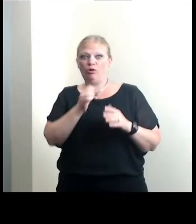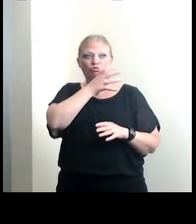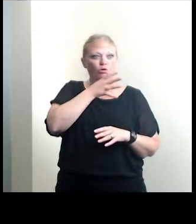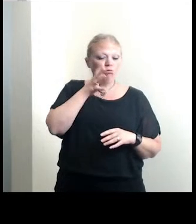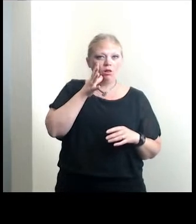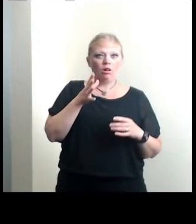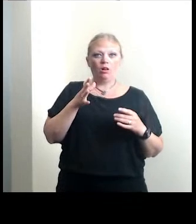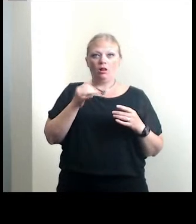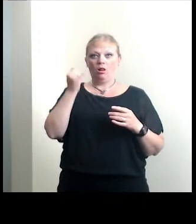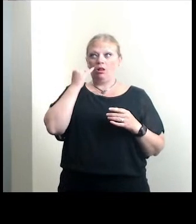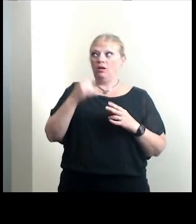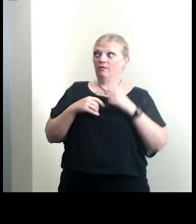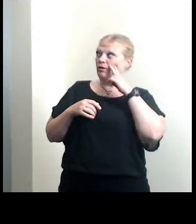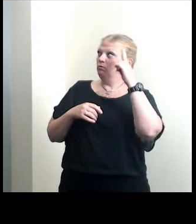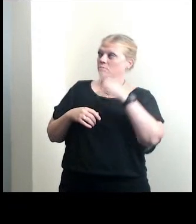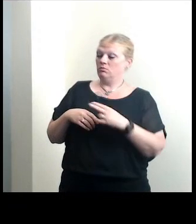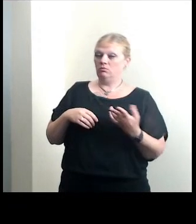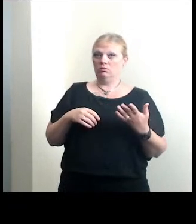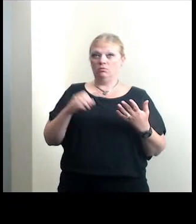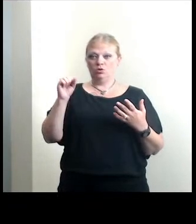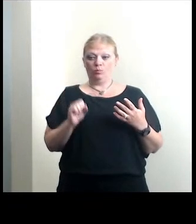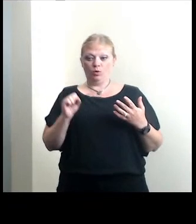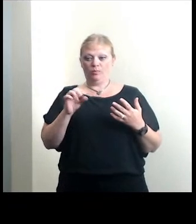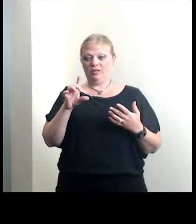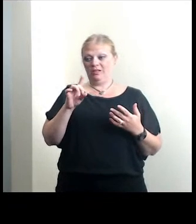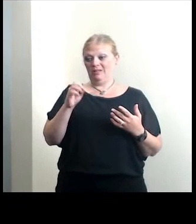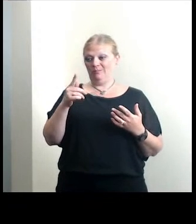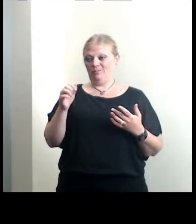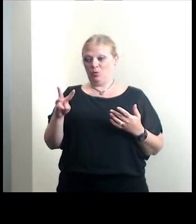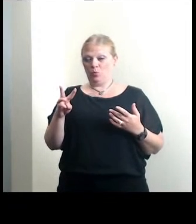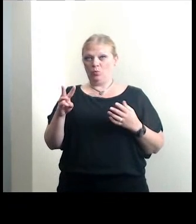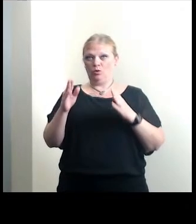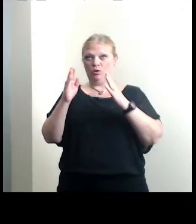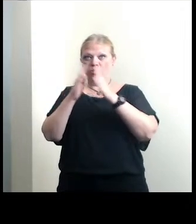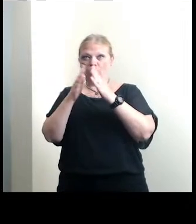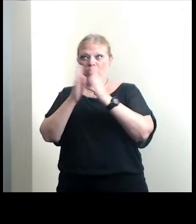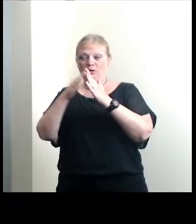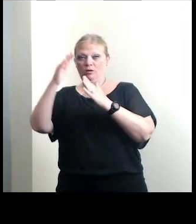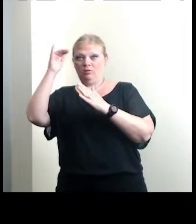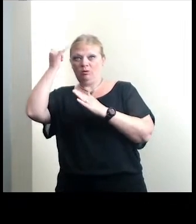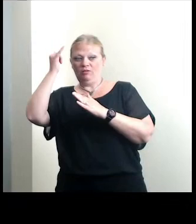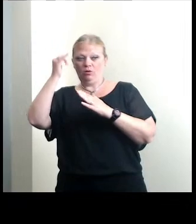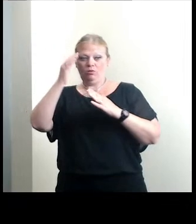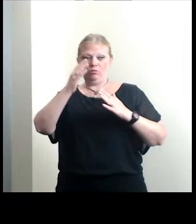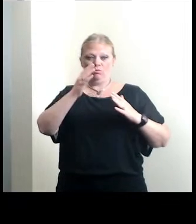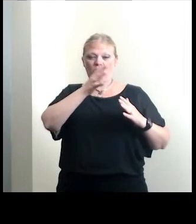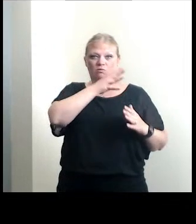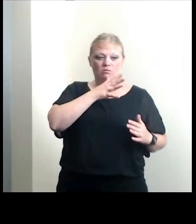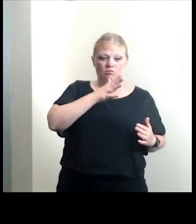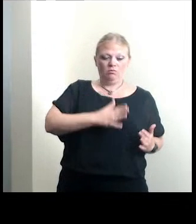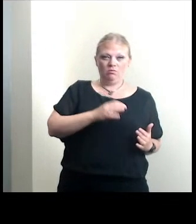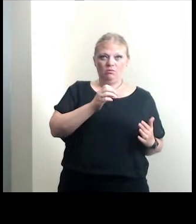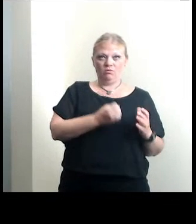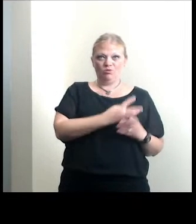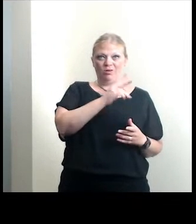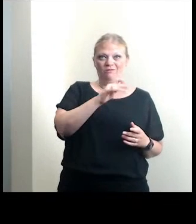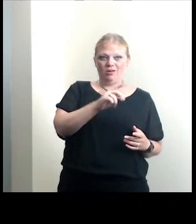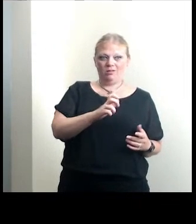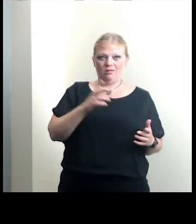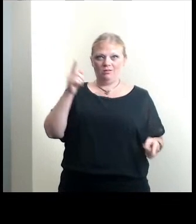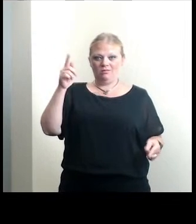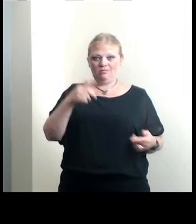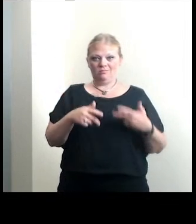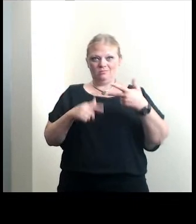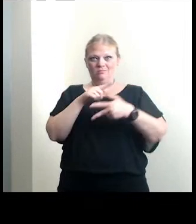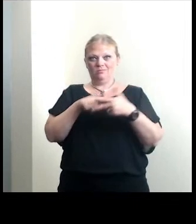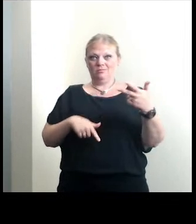if you look at those, suburban, Depew, urban, Buffalo, rural, Springville, the three highest based on per capita, so it continues to